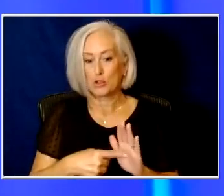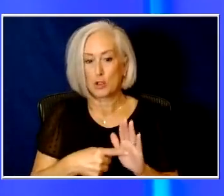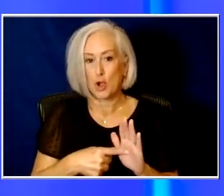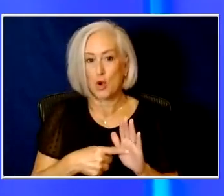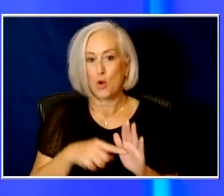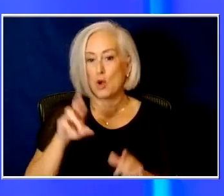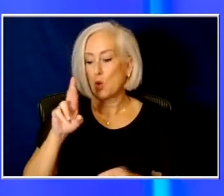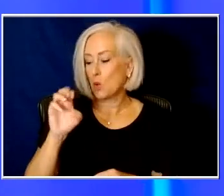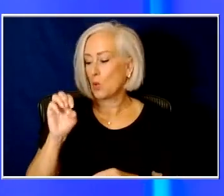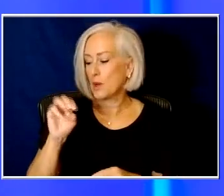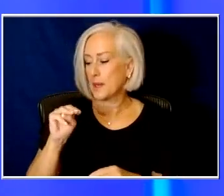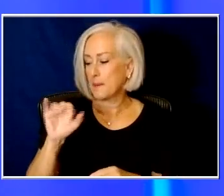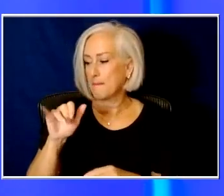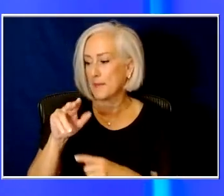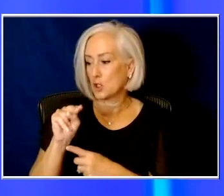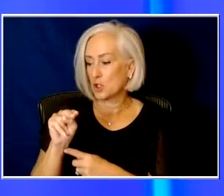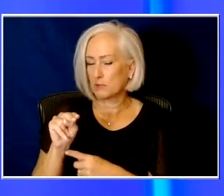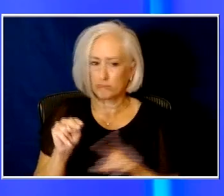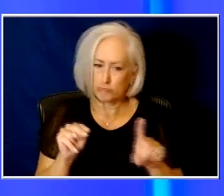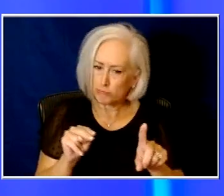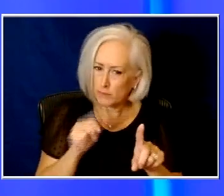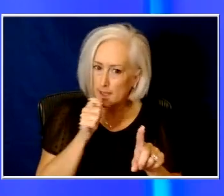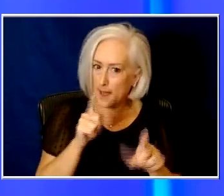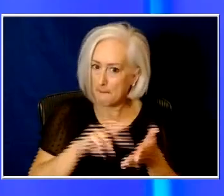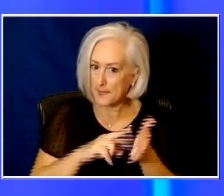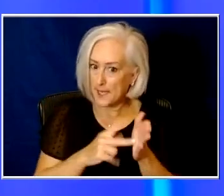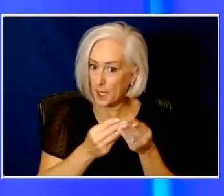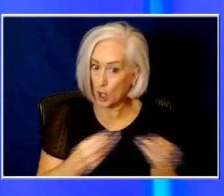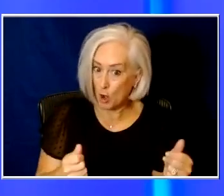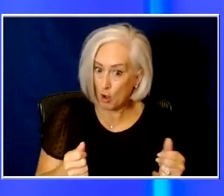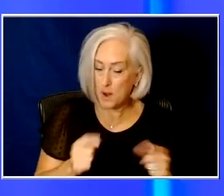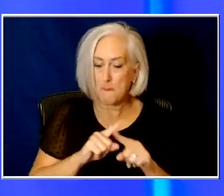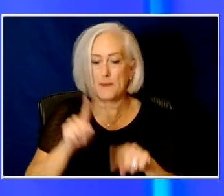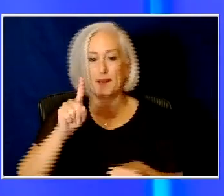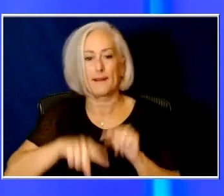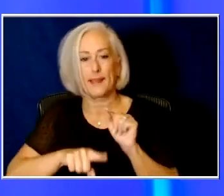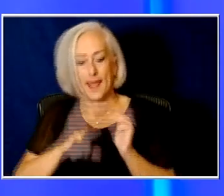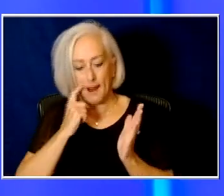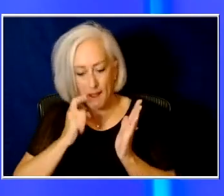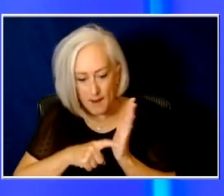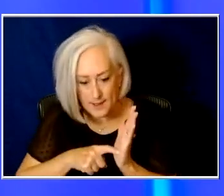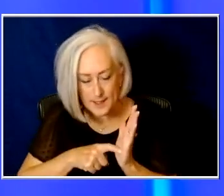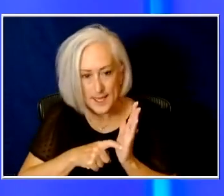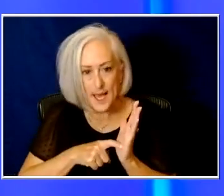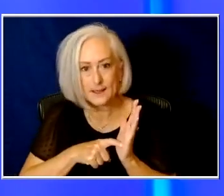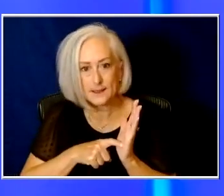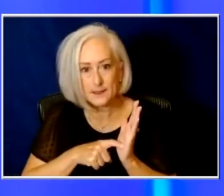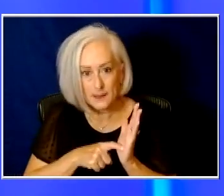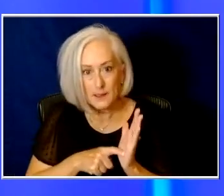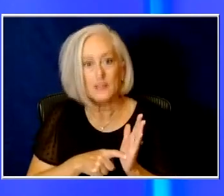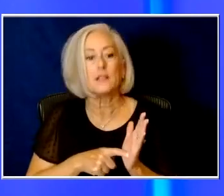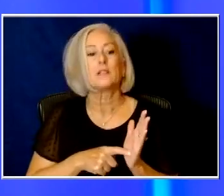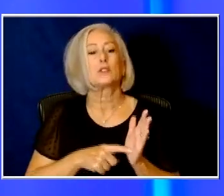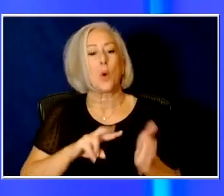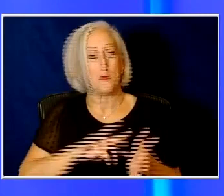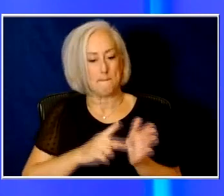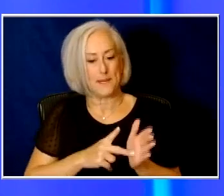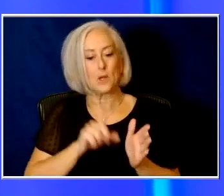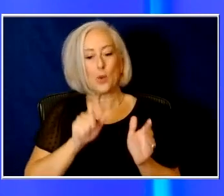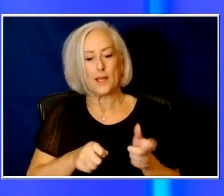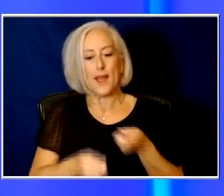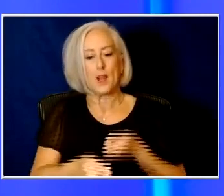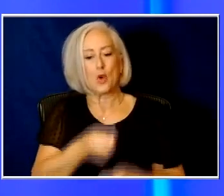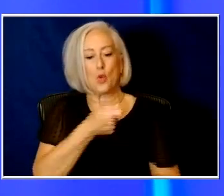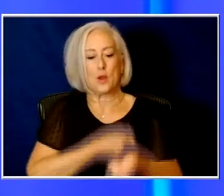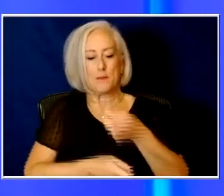detect it. And that is why we needed to proceed with replacing his whole bone marrow with a donor's bone marrow, which is